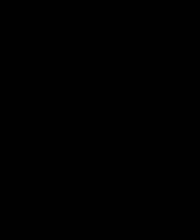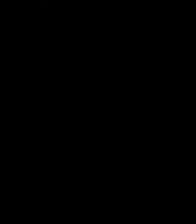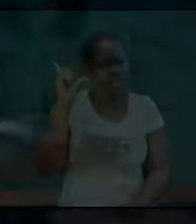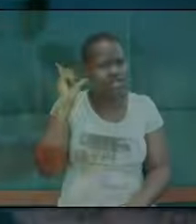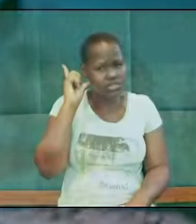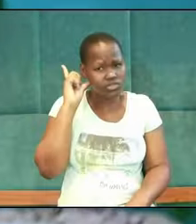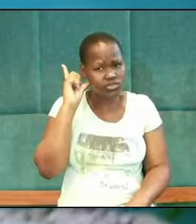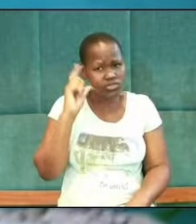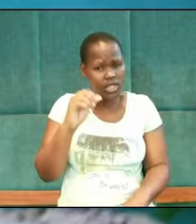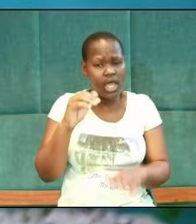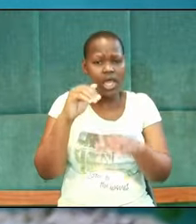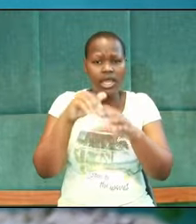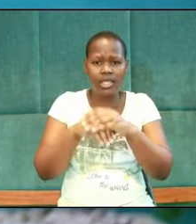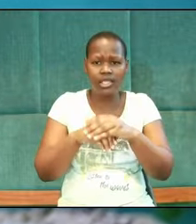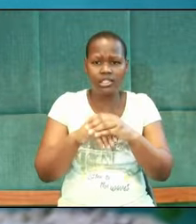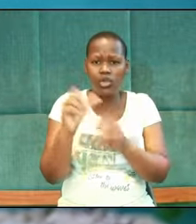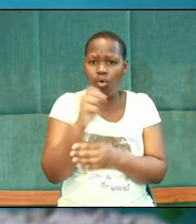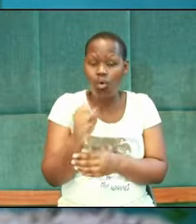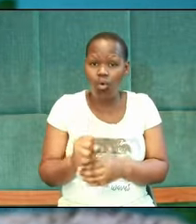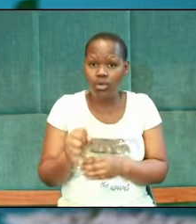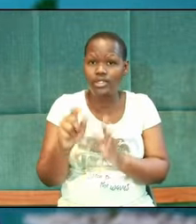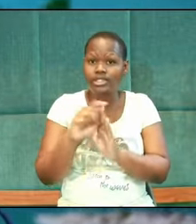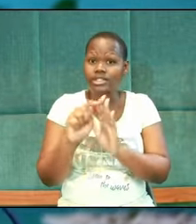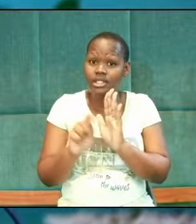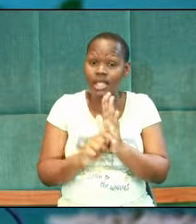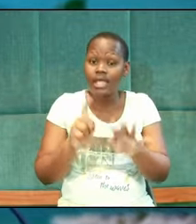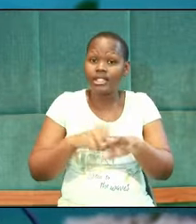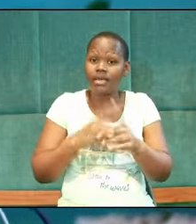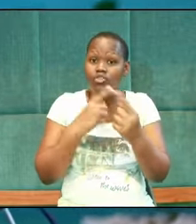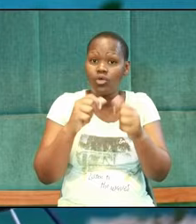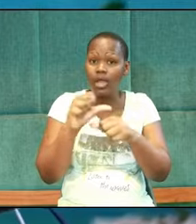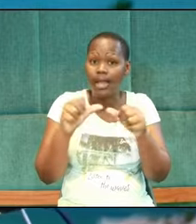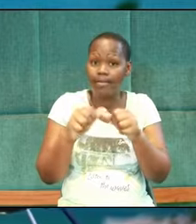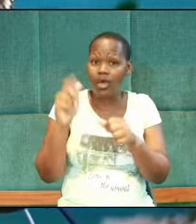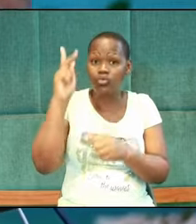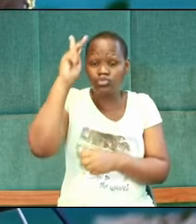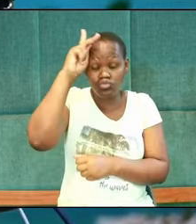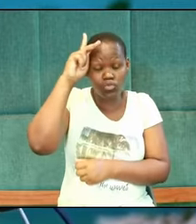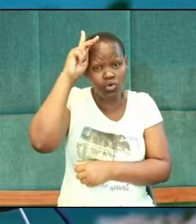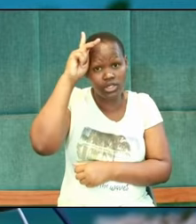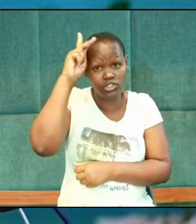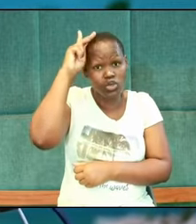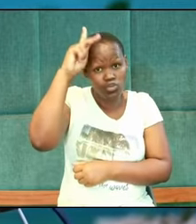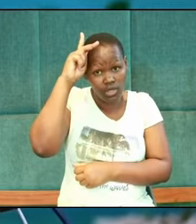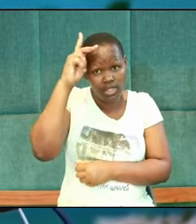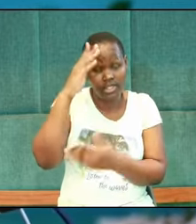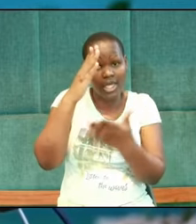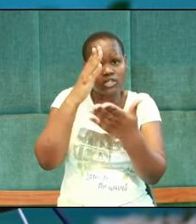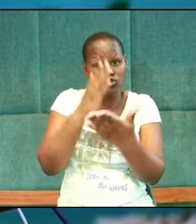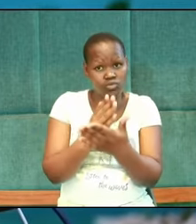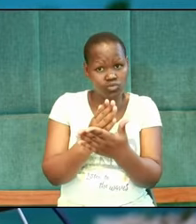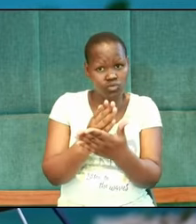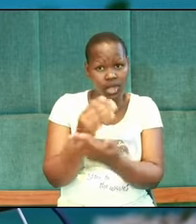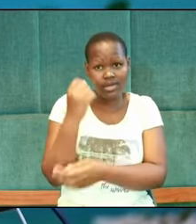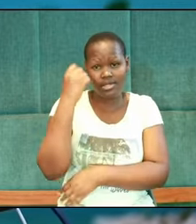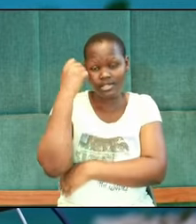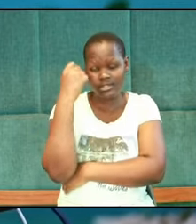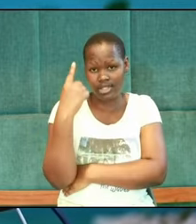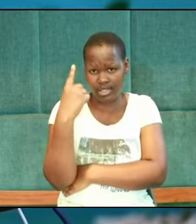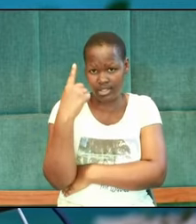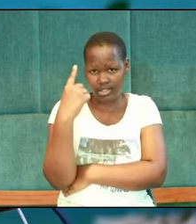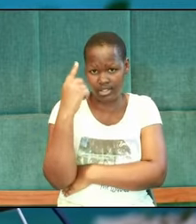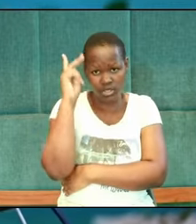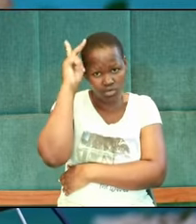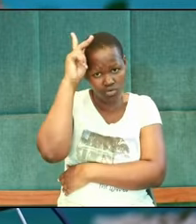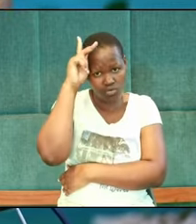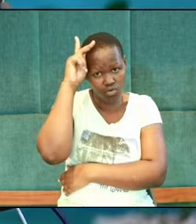the Old Testament, whenever you talk about knowledge, is a truth, an understanding.